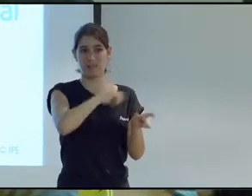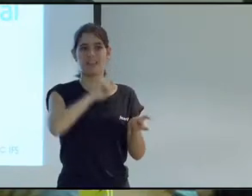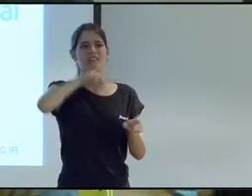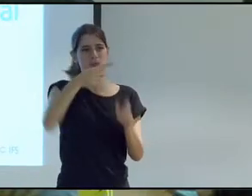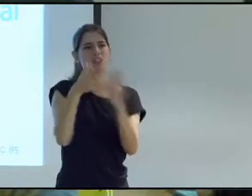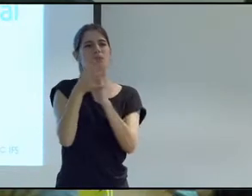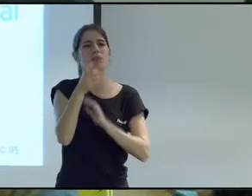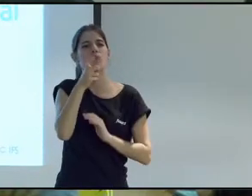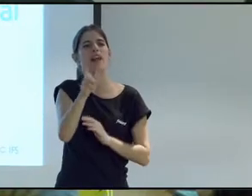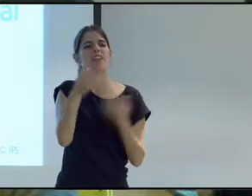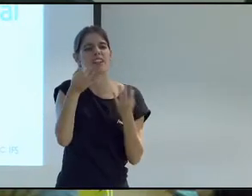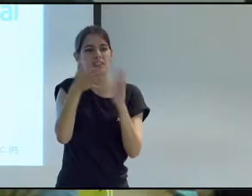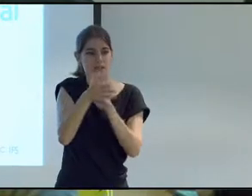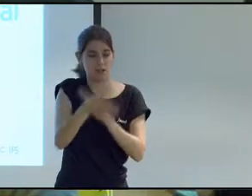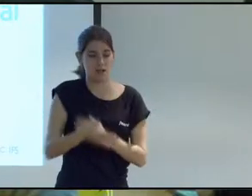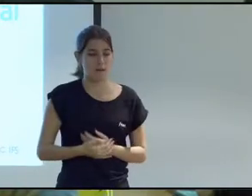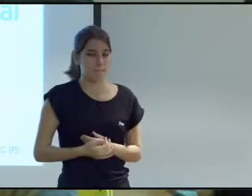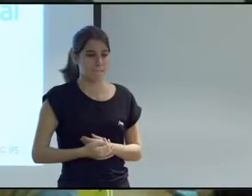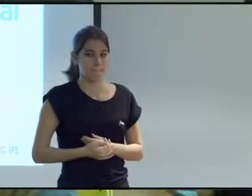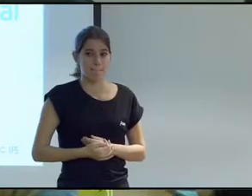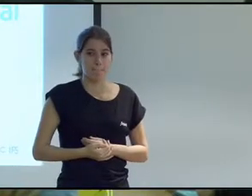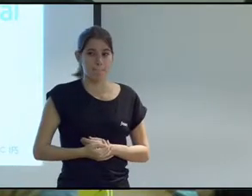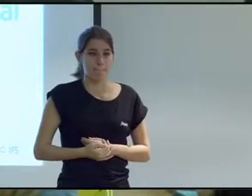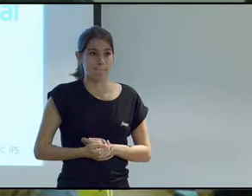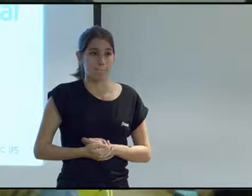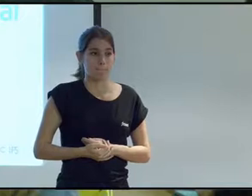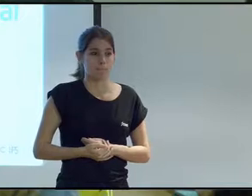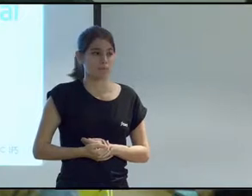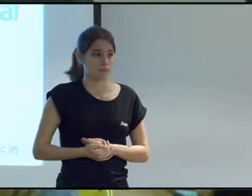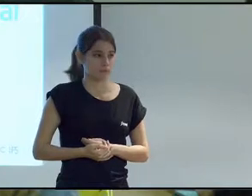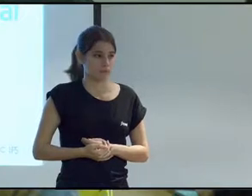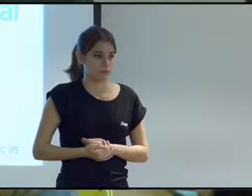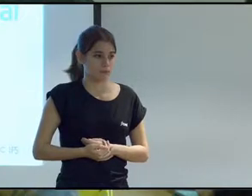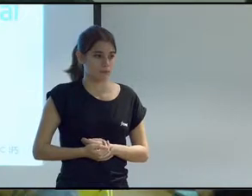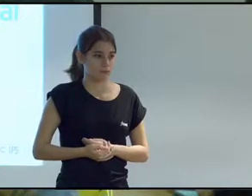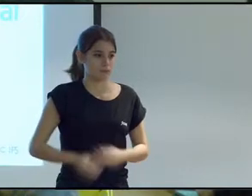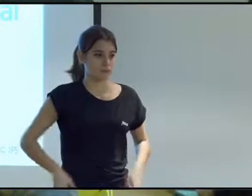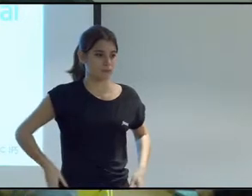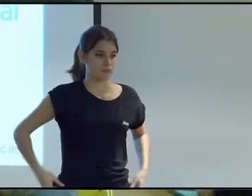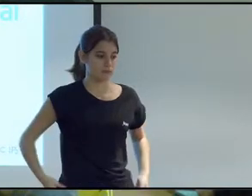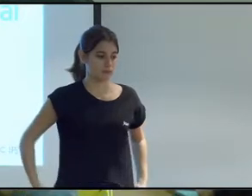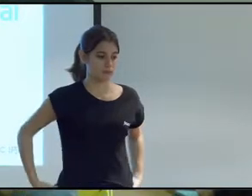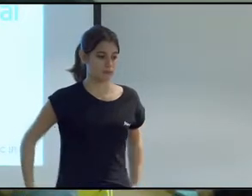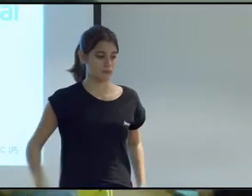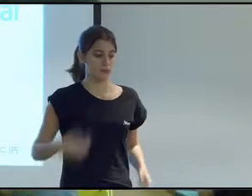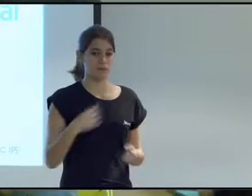setting abilities up, and we want to see what this course is all about.